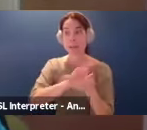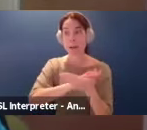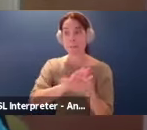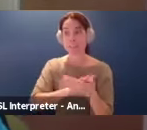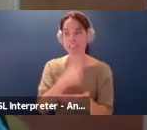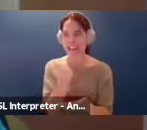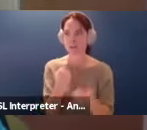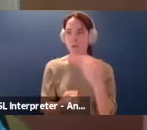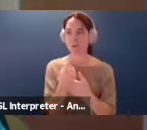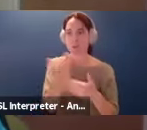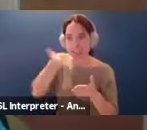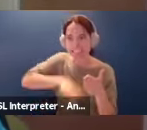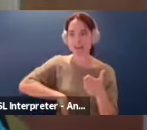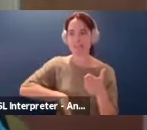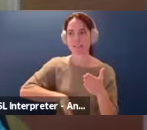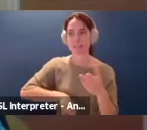parami